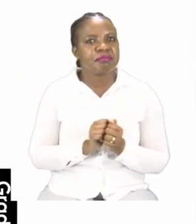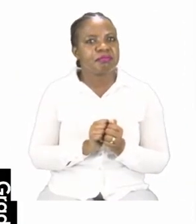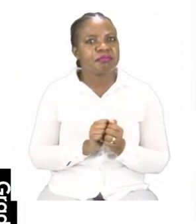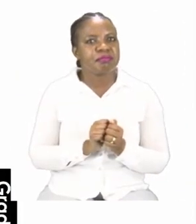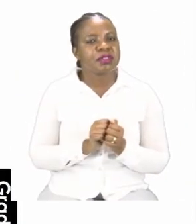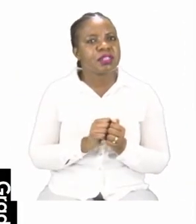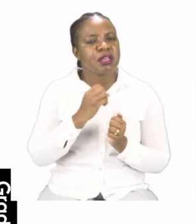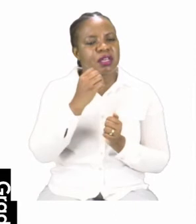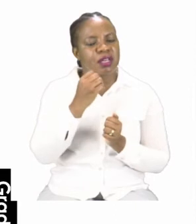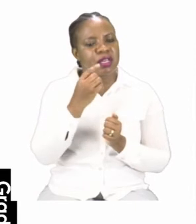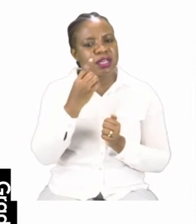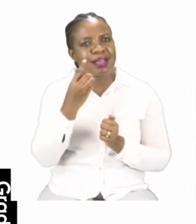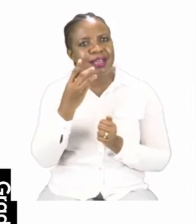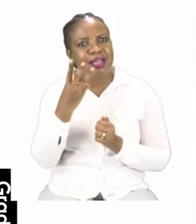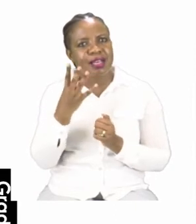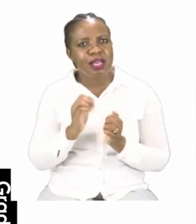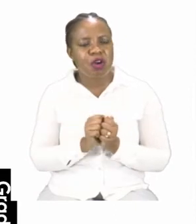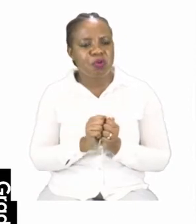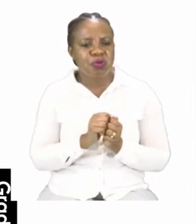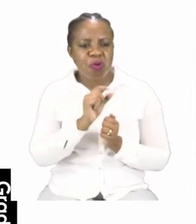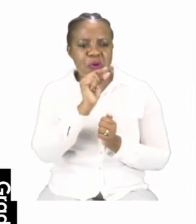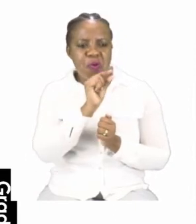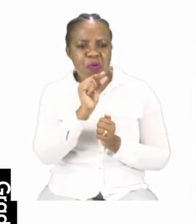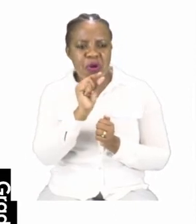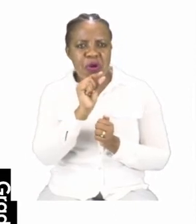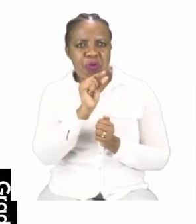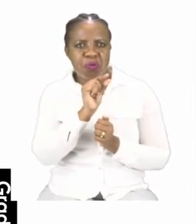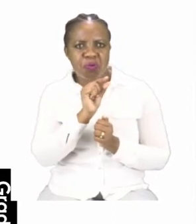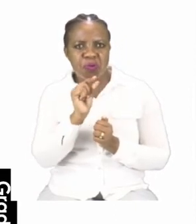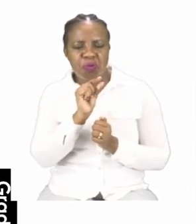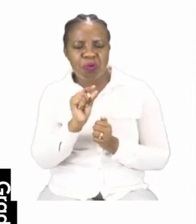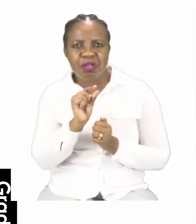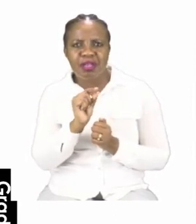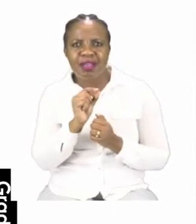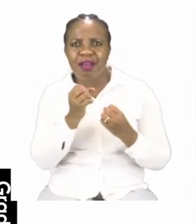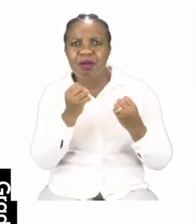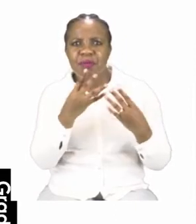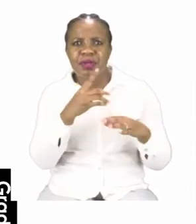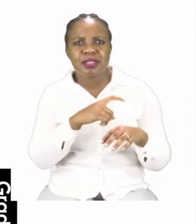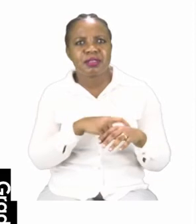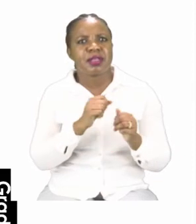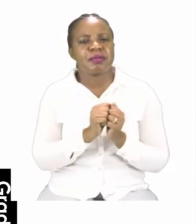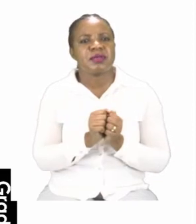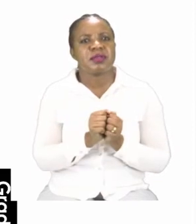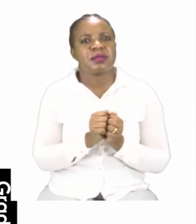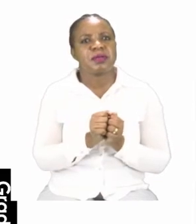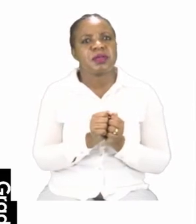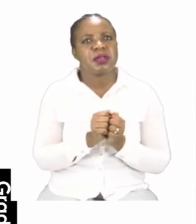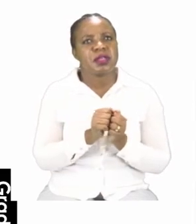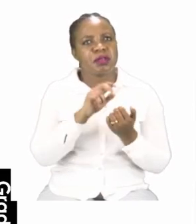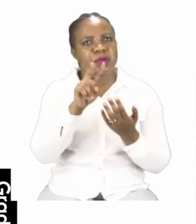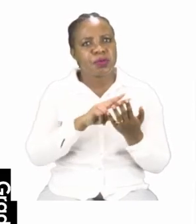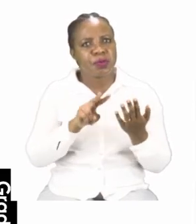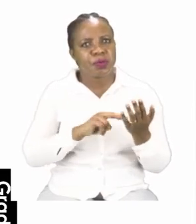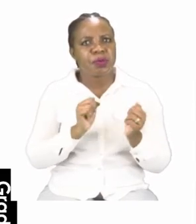count how many each word appears in the story. They've even given us an example